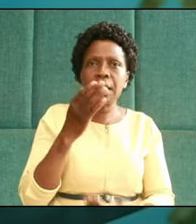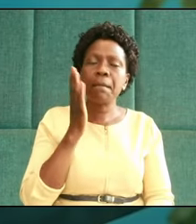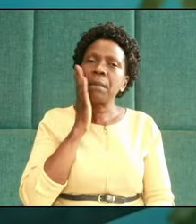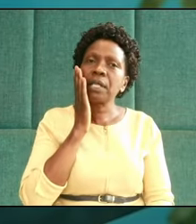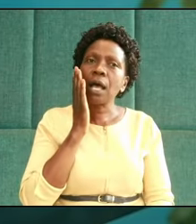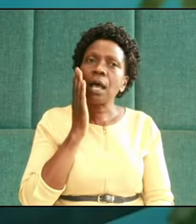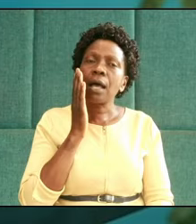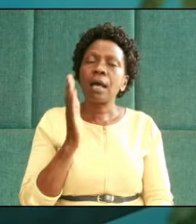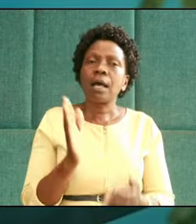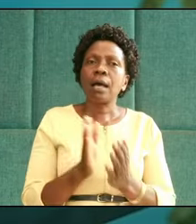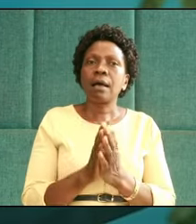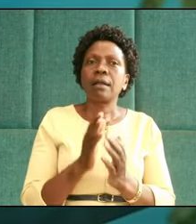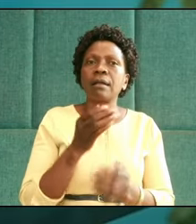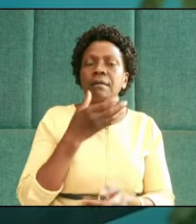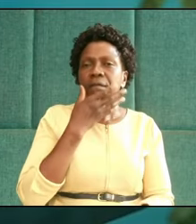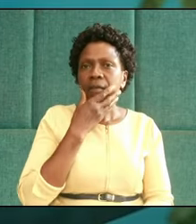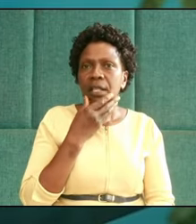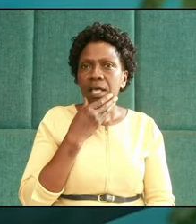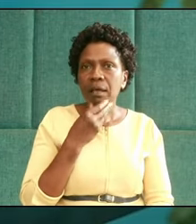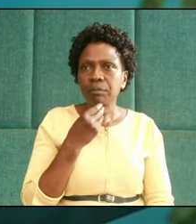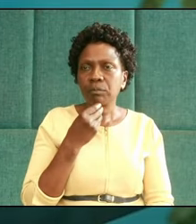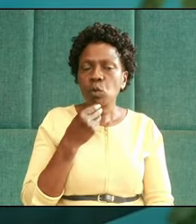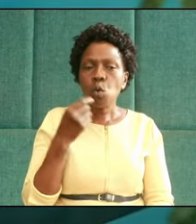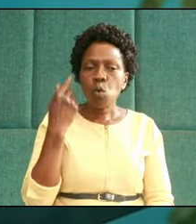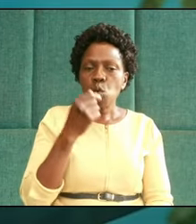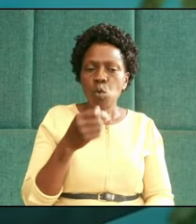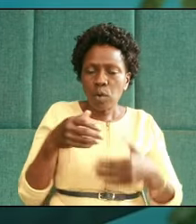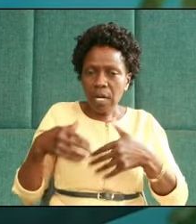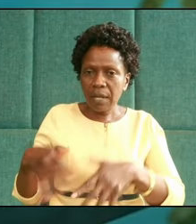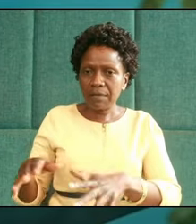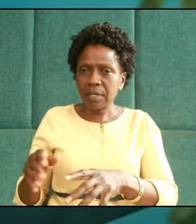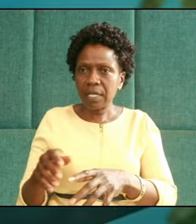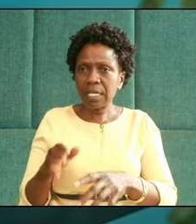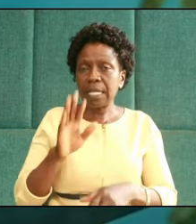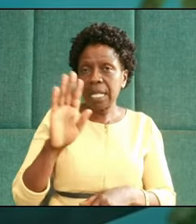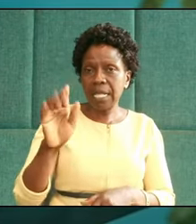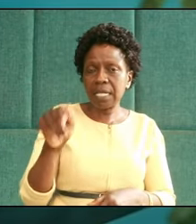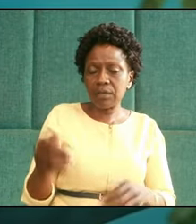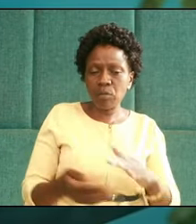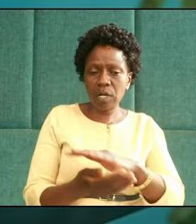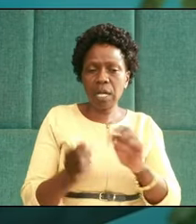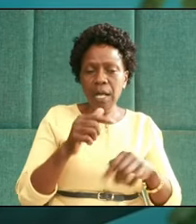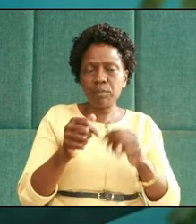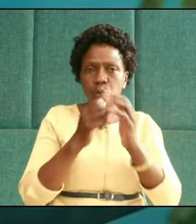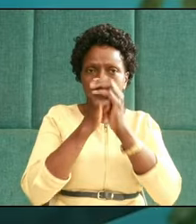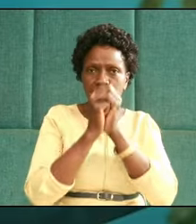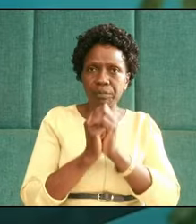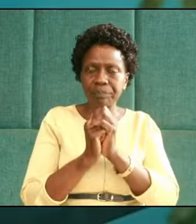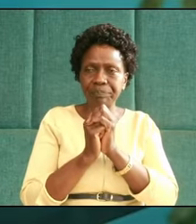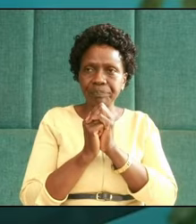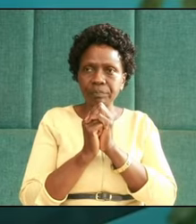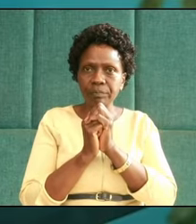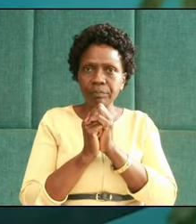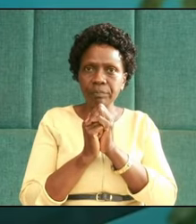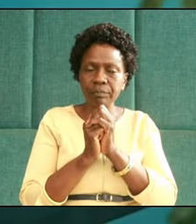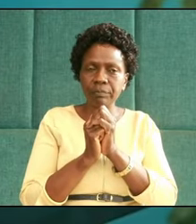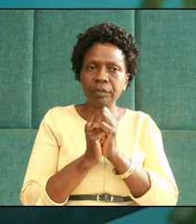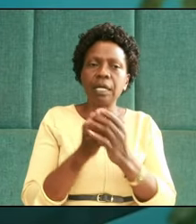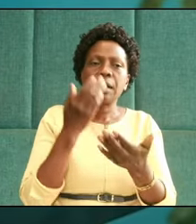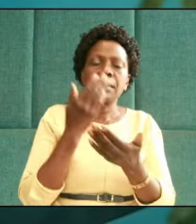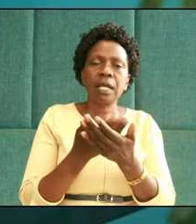father who left this morning to come for worship. I want to tell you that thank you for that